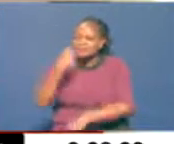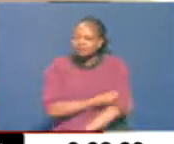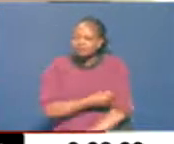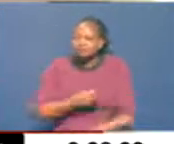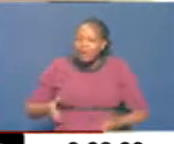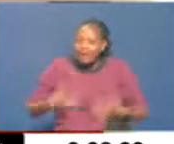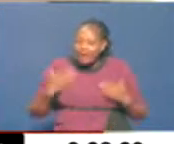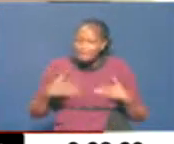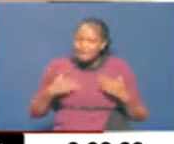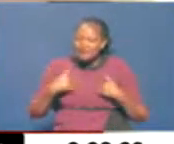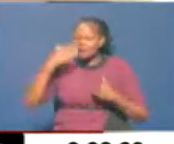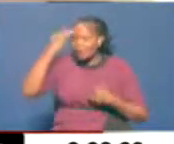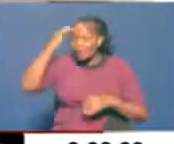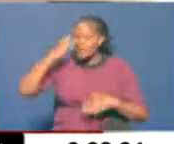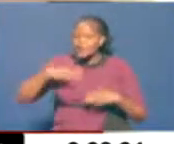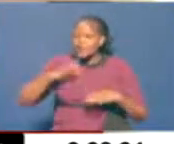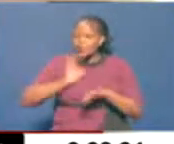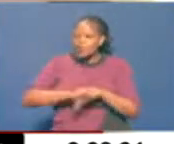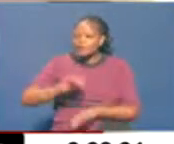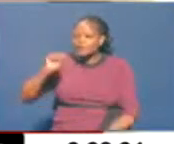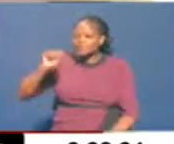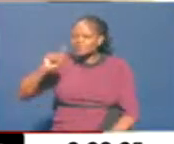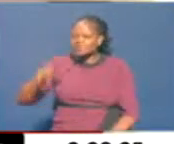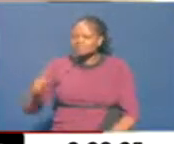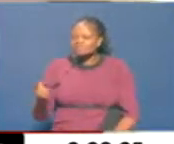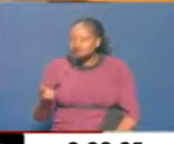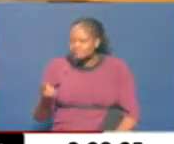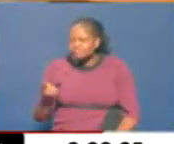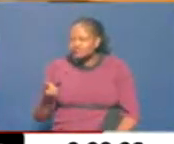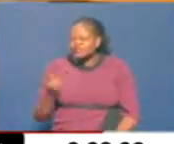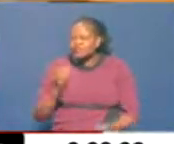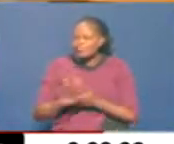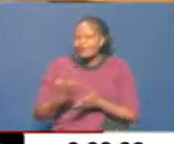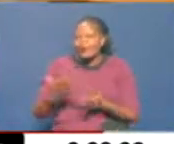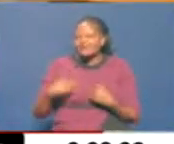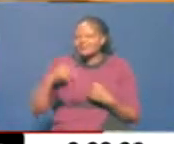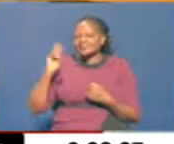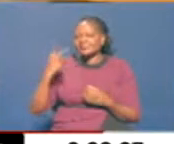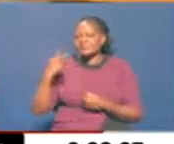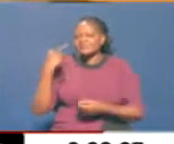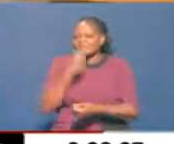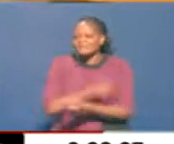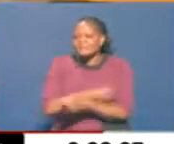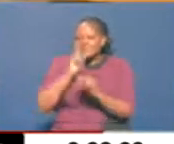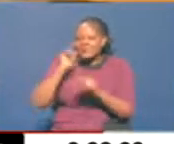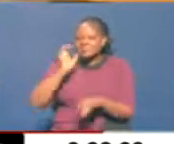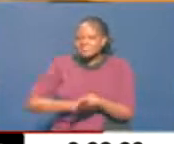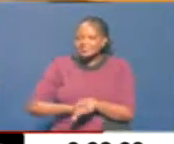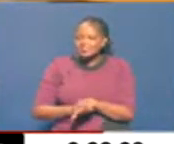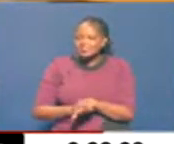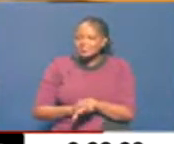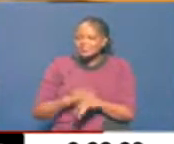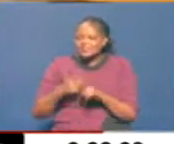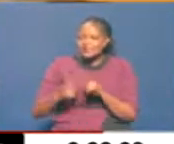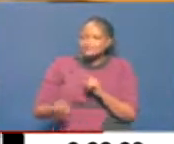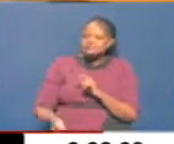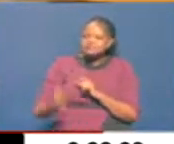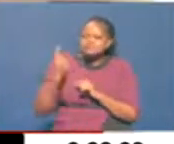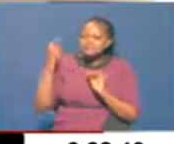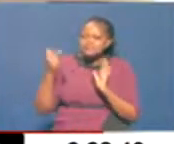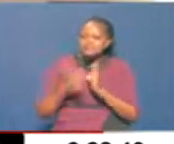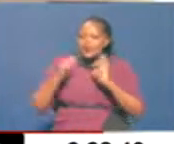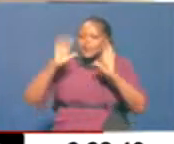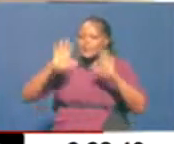those who received AstraZeneca, we more or less have secured their second dose and they'll be able to get it. Mm-hmm. But you raise an important point. How do we